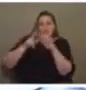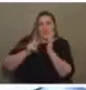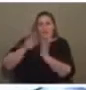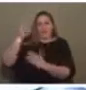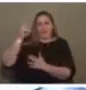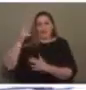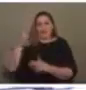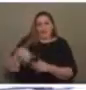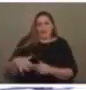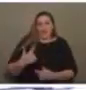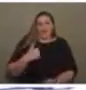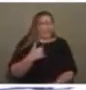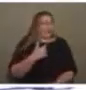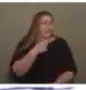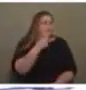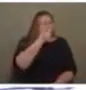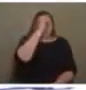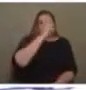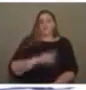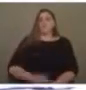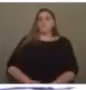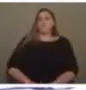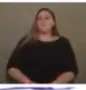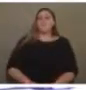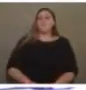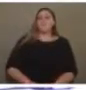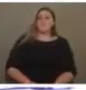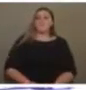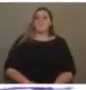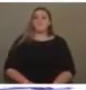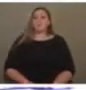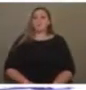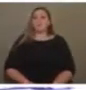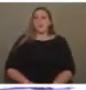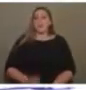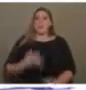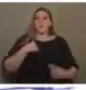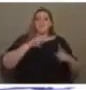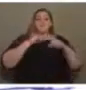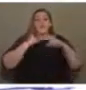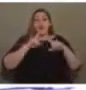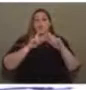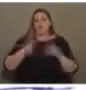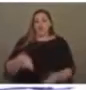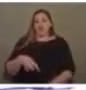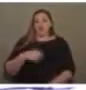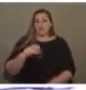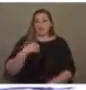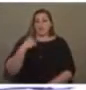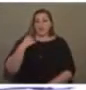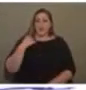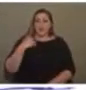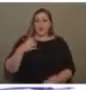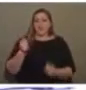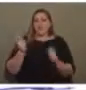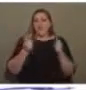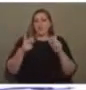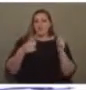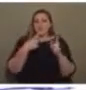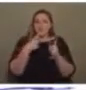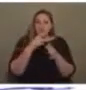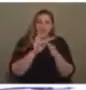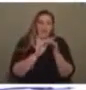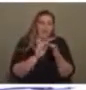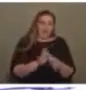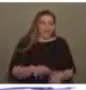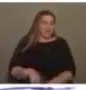This. I'll say my reaction to this panel, unfortunately, is similar to my reaction to the previous one. There's worthwhile stuff being said, but it is the sort